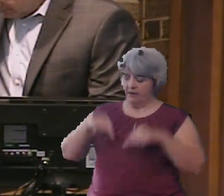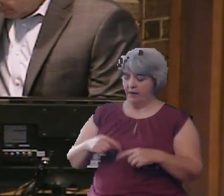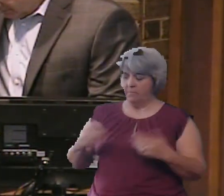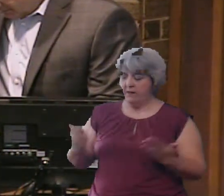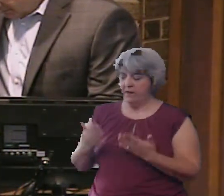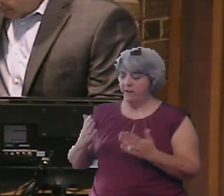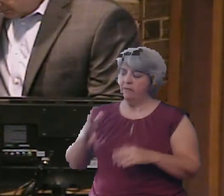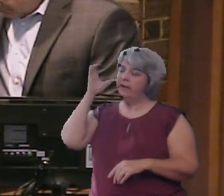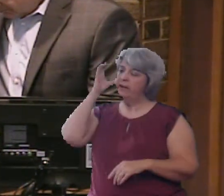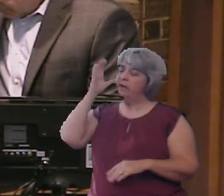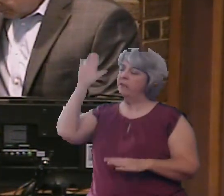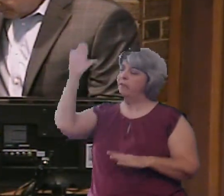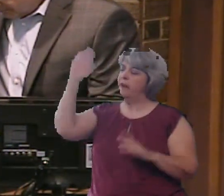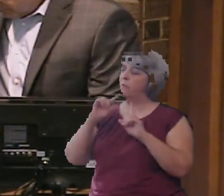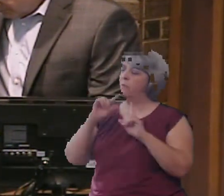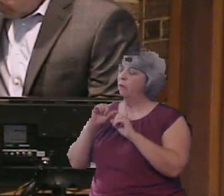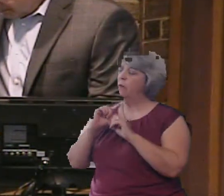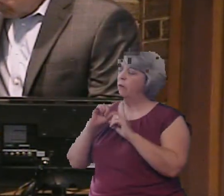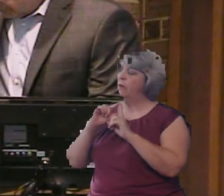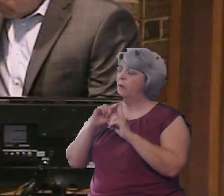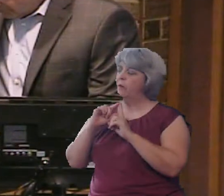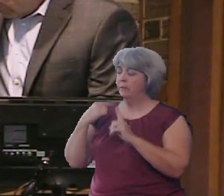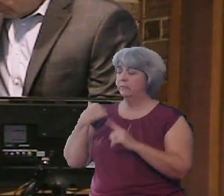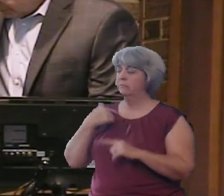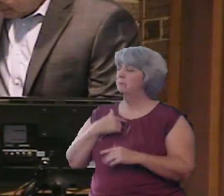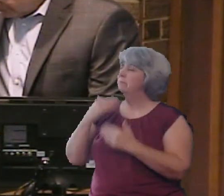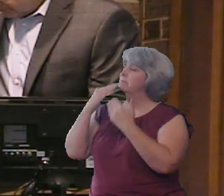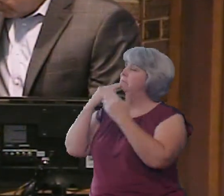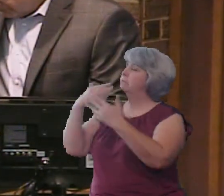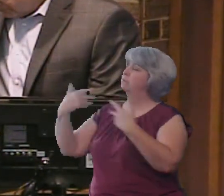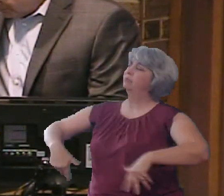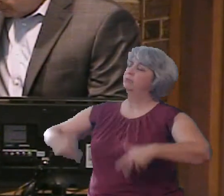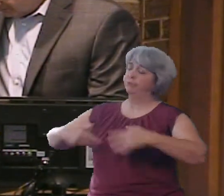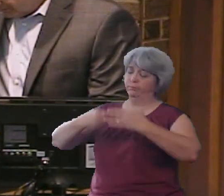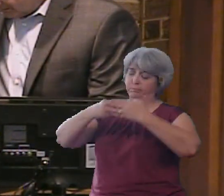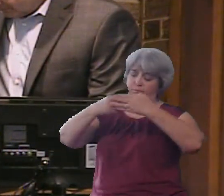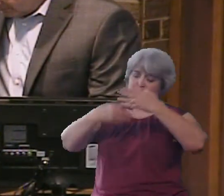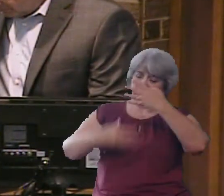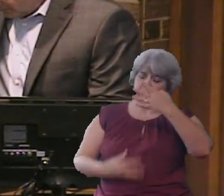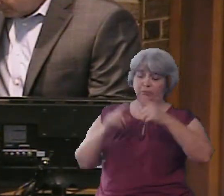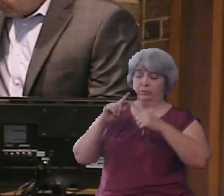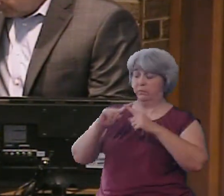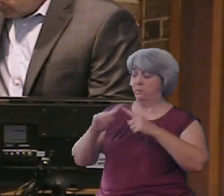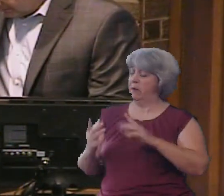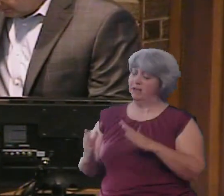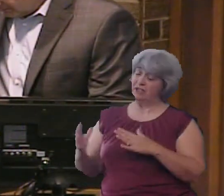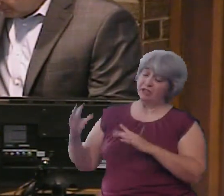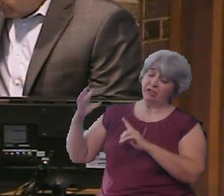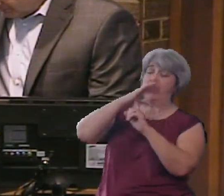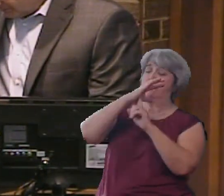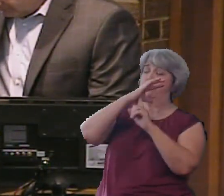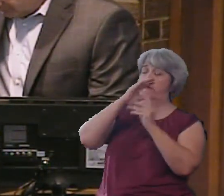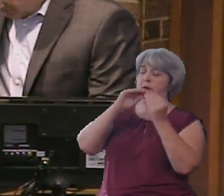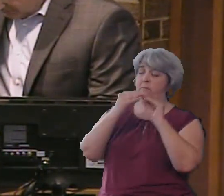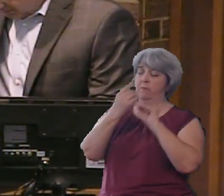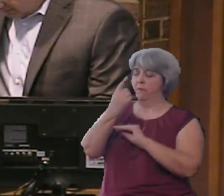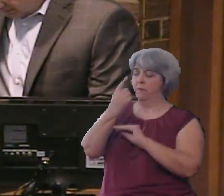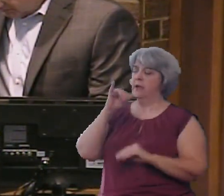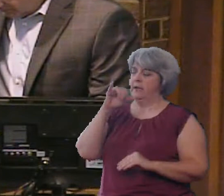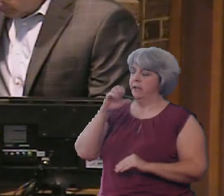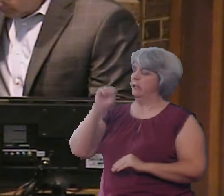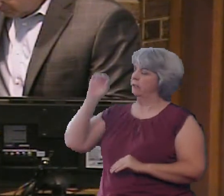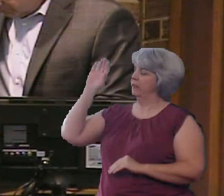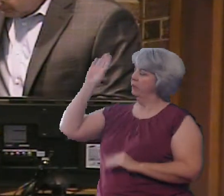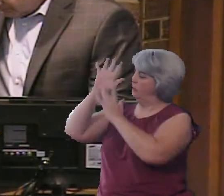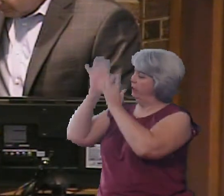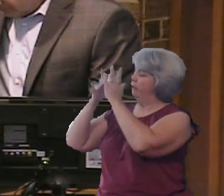word. Dear Lord, there's many things that we are thankful for, but we're most thankful for your son Jesus who died on the cross to give us a chance to live with you in heaven. Dear